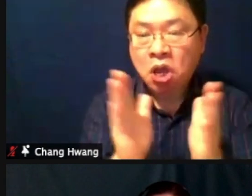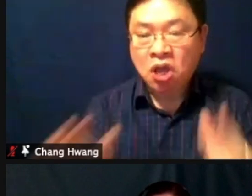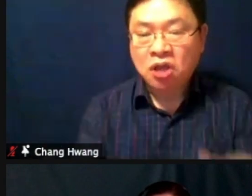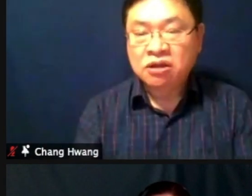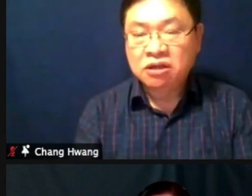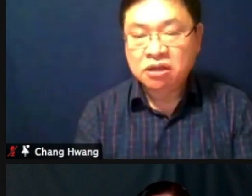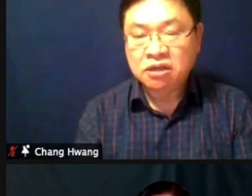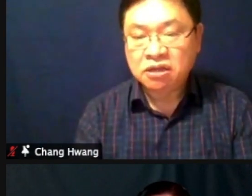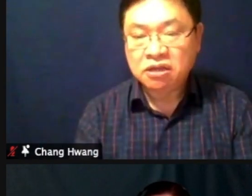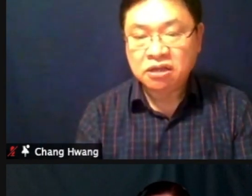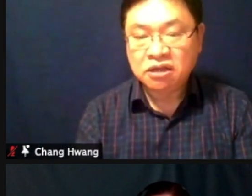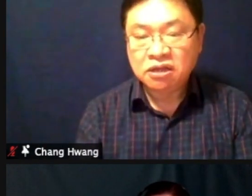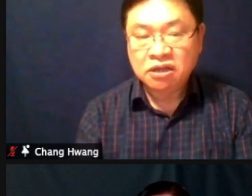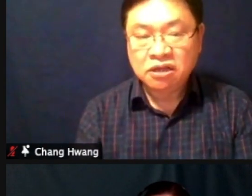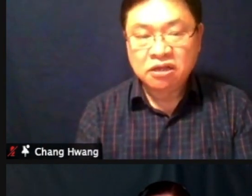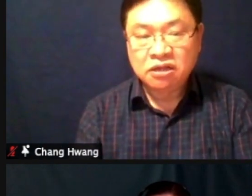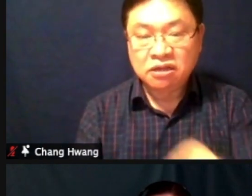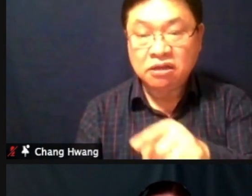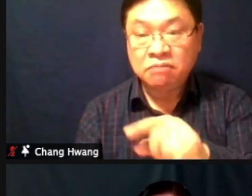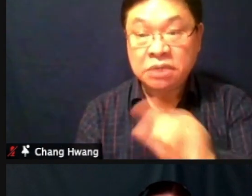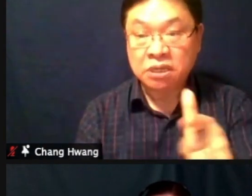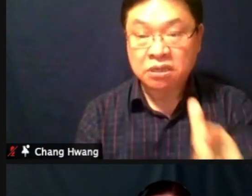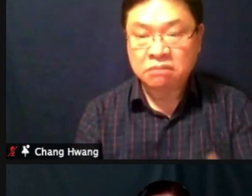That's the sign, something small.